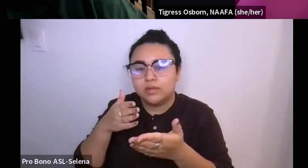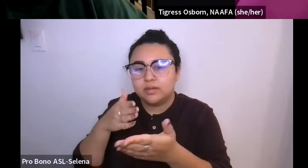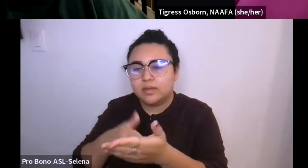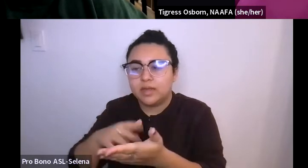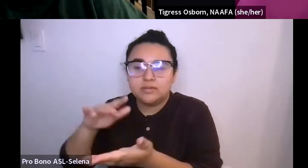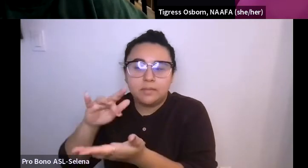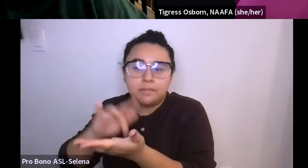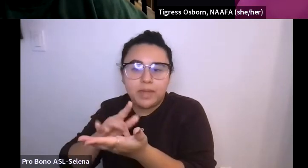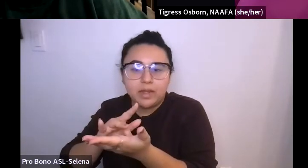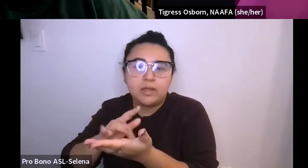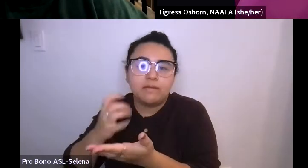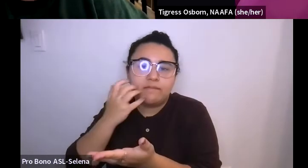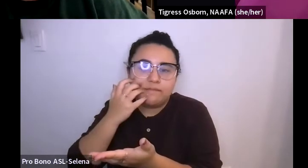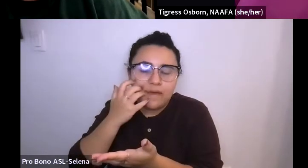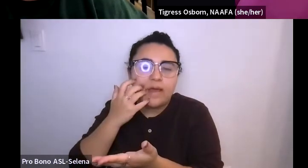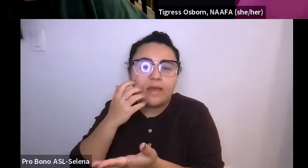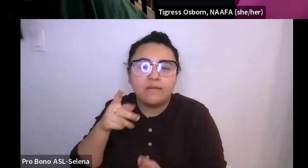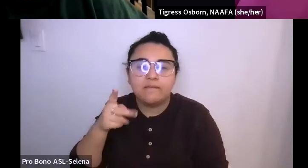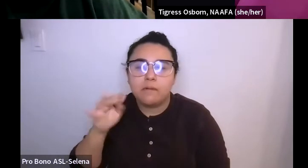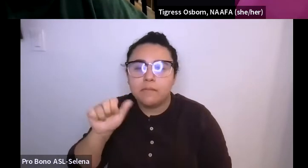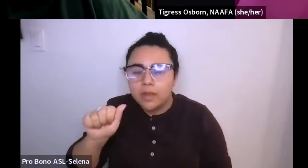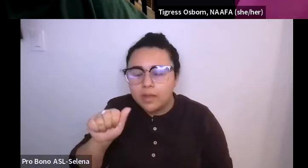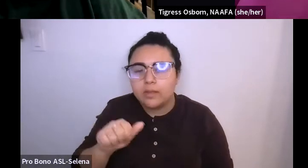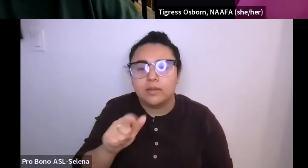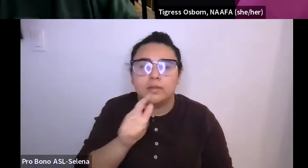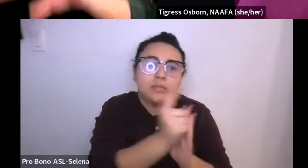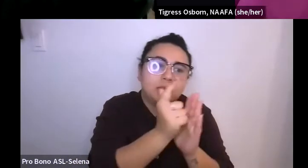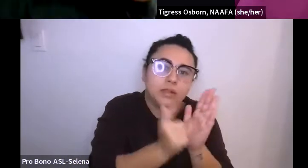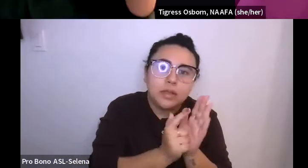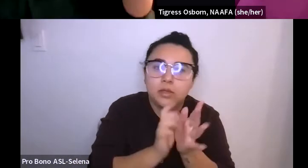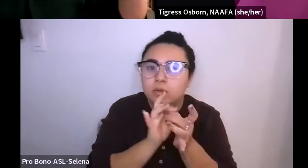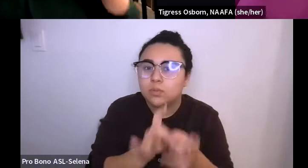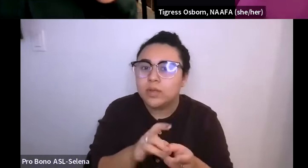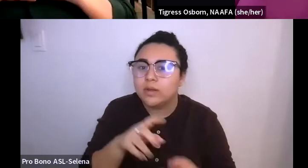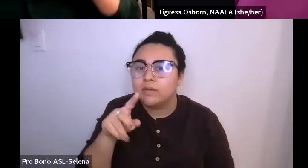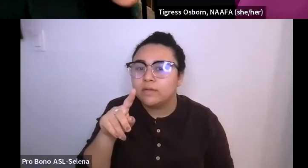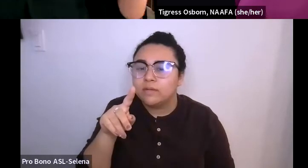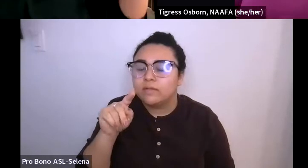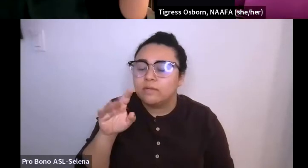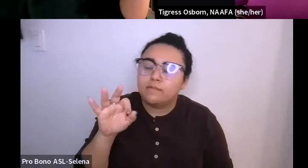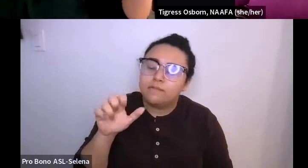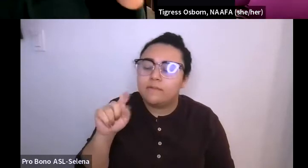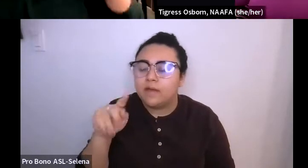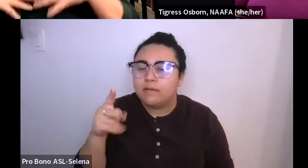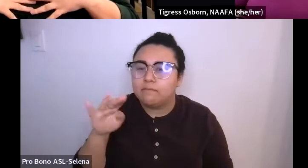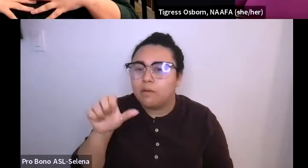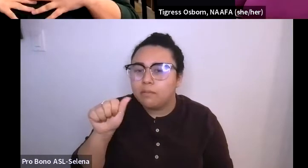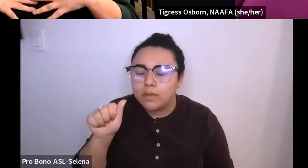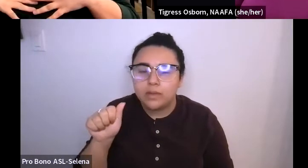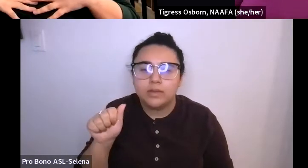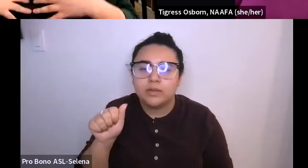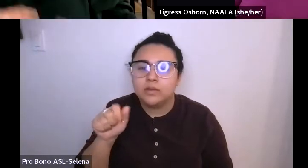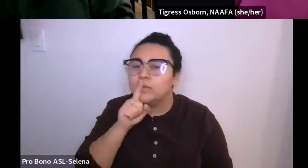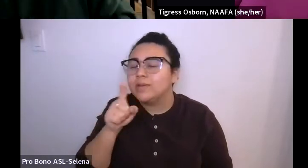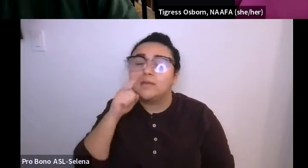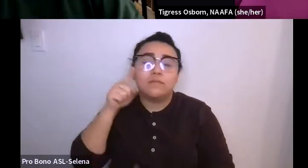and legal fat phobia, and basically it's the system, right? We need to change the system. We don't need to change